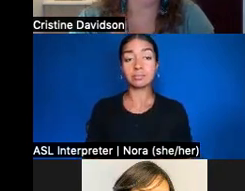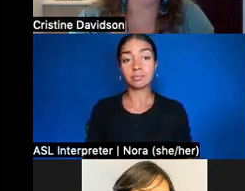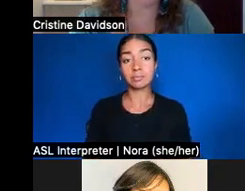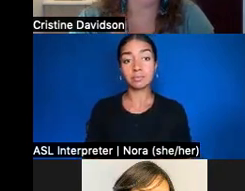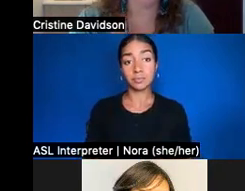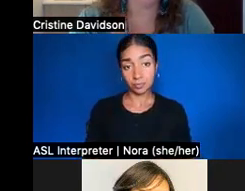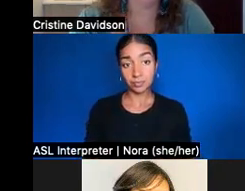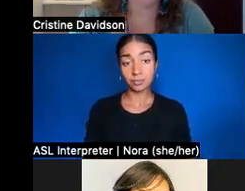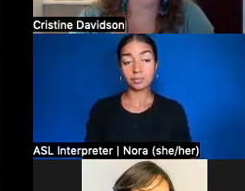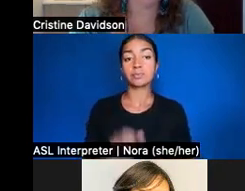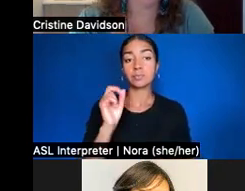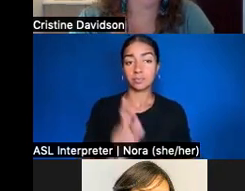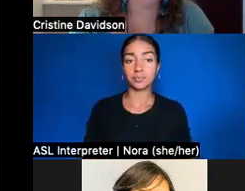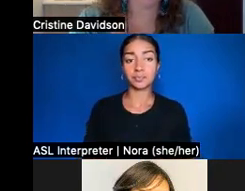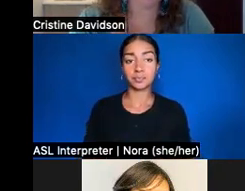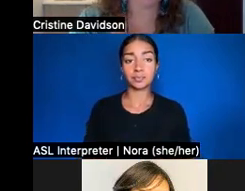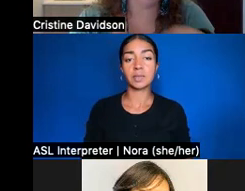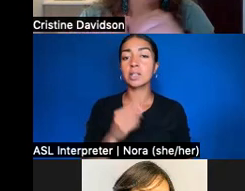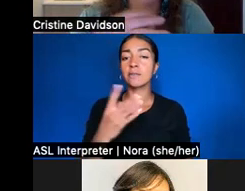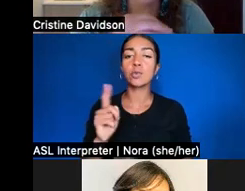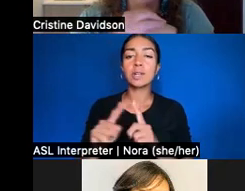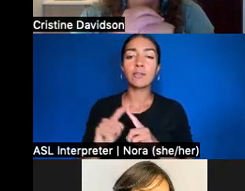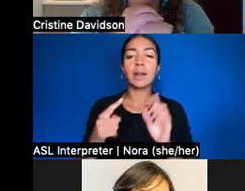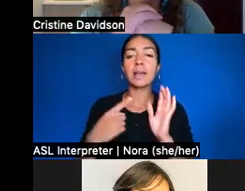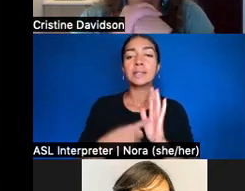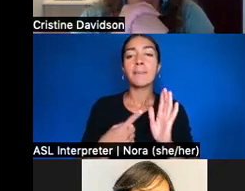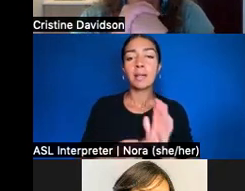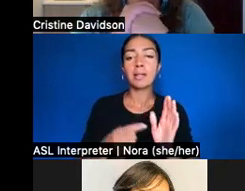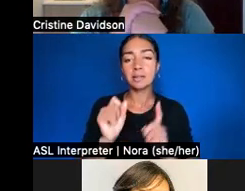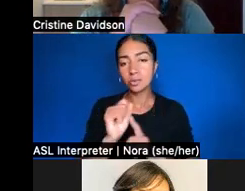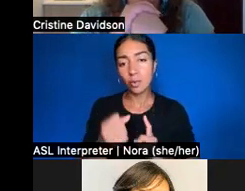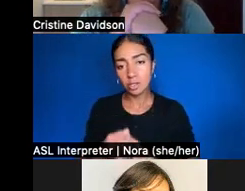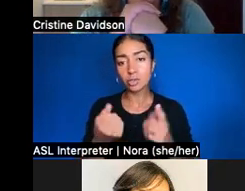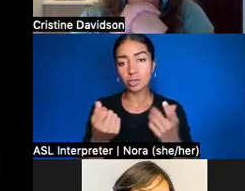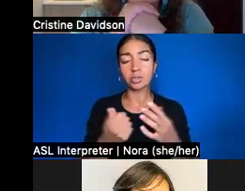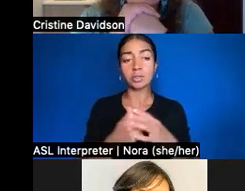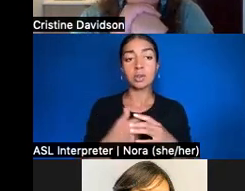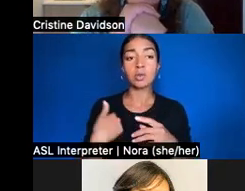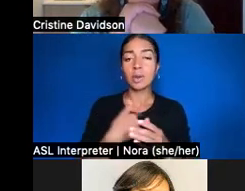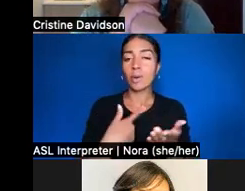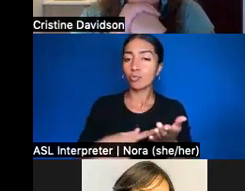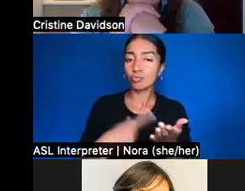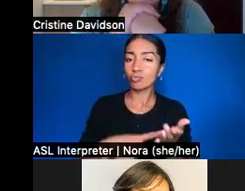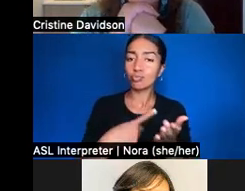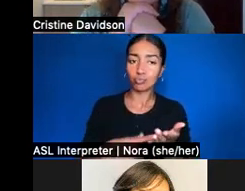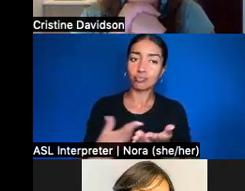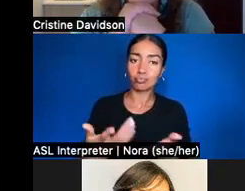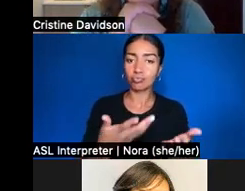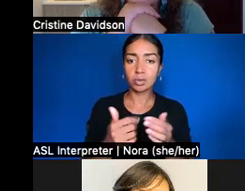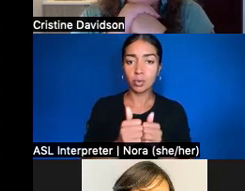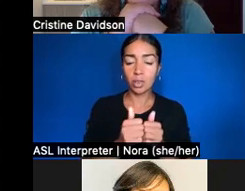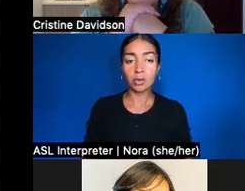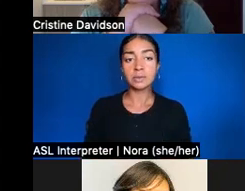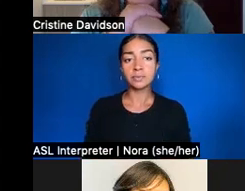Okay, there's a couple of scenarios here that we'll just try to talk through. Okay, so this